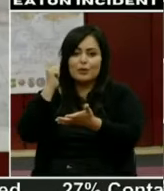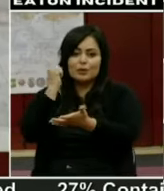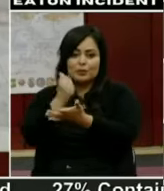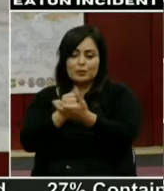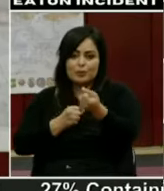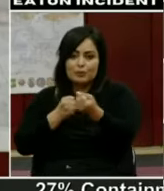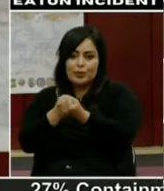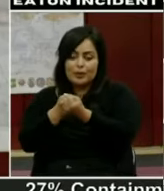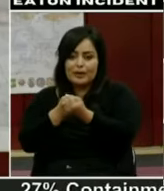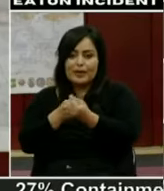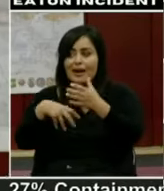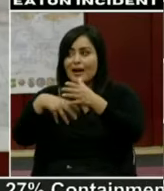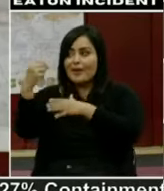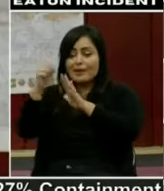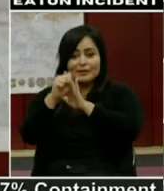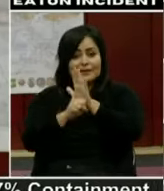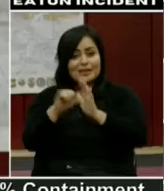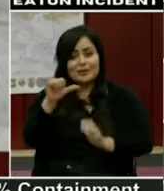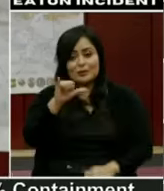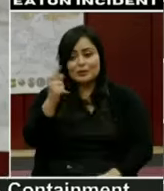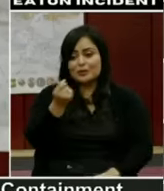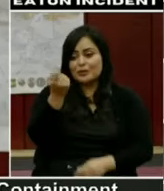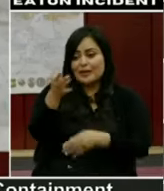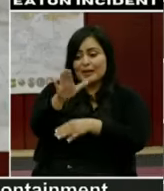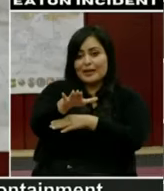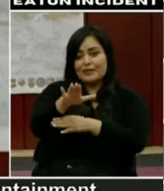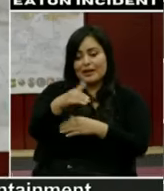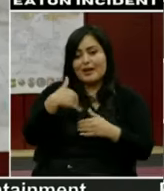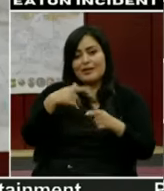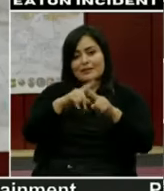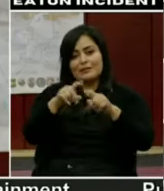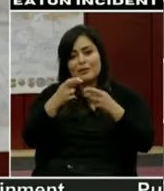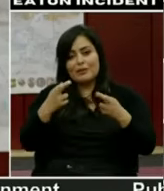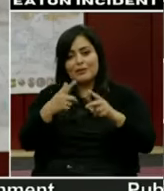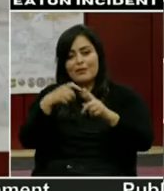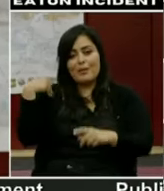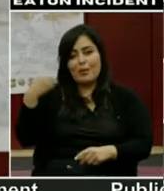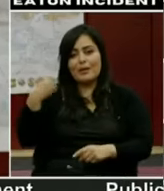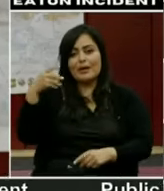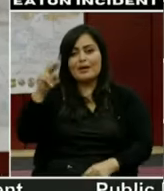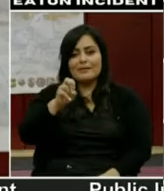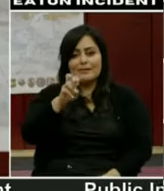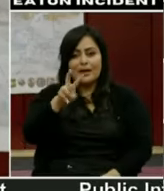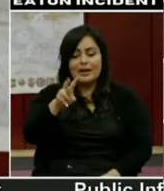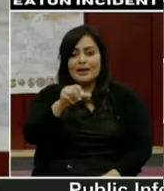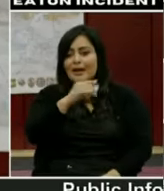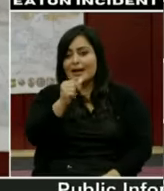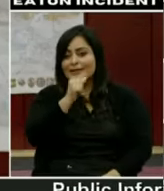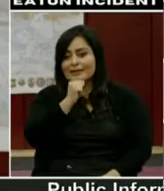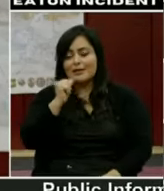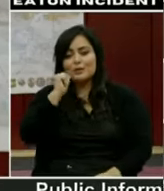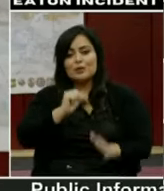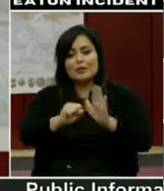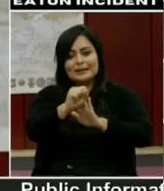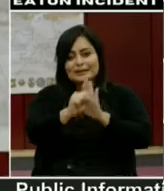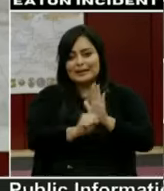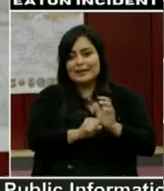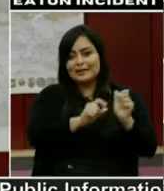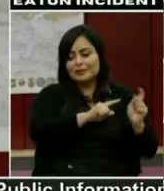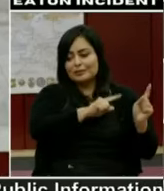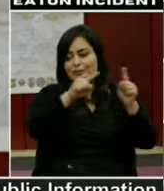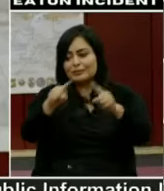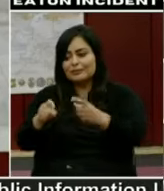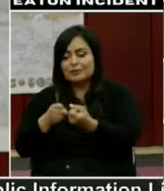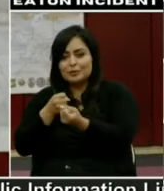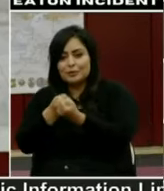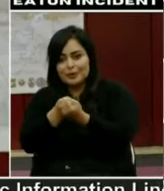of the state on Tuesday evening. We had resources coming from Oregon, Nevada, and Arizona that night in to help as quickly as we could.